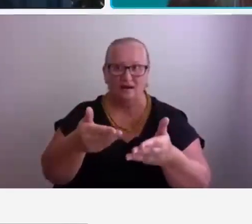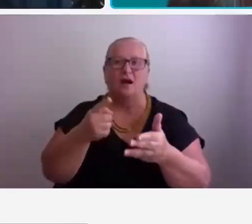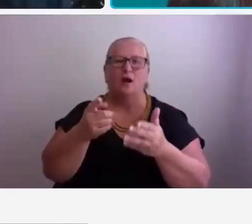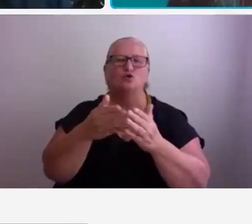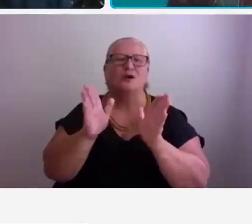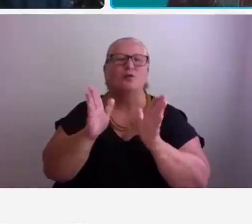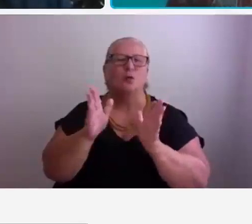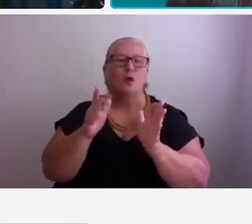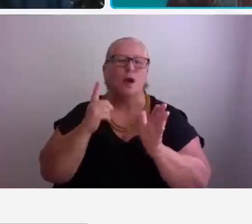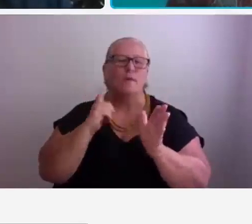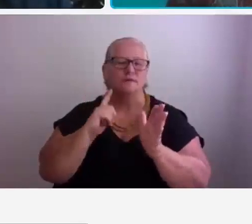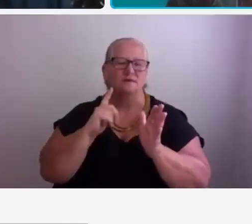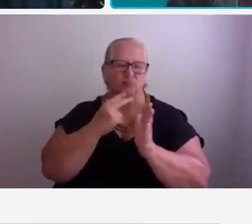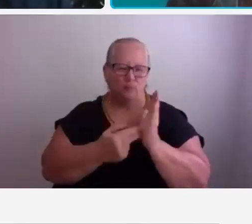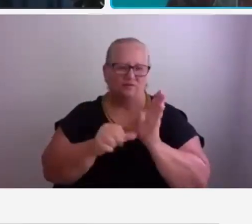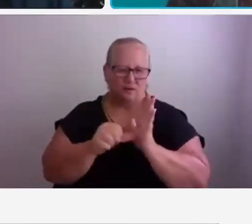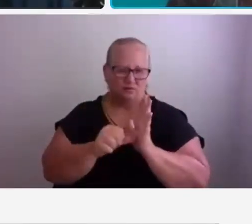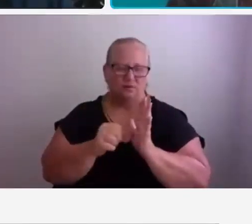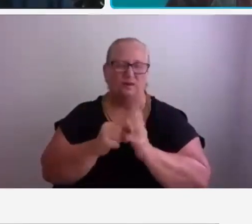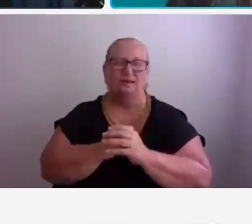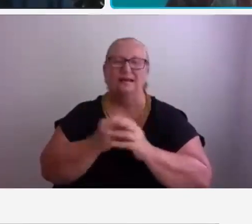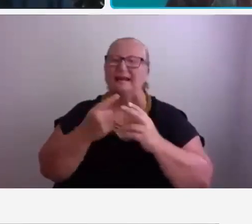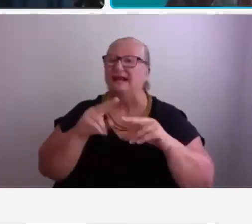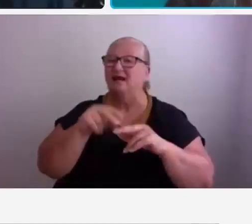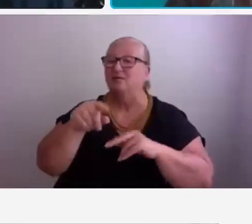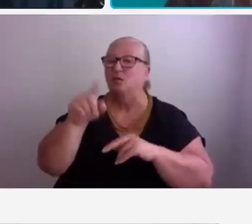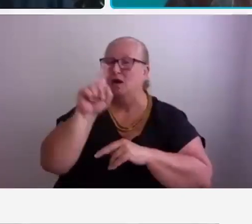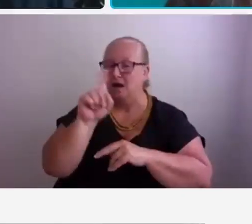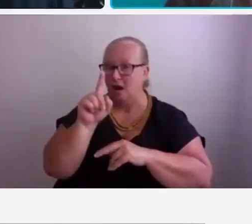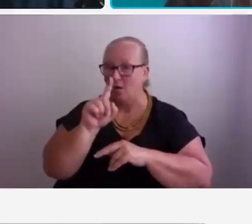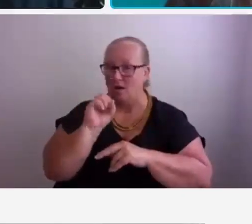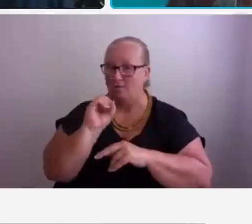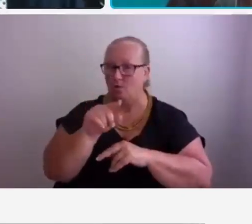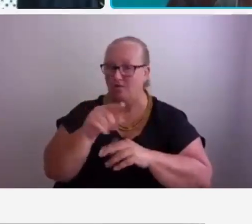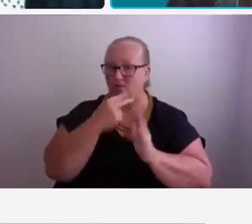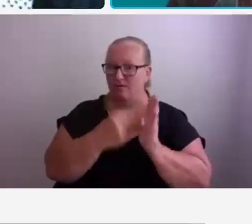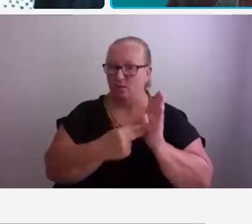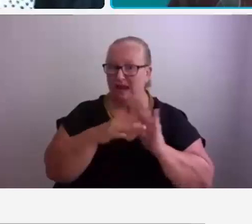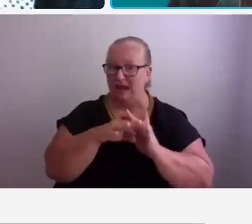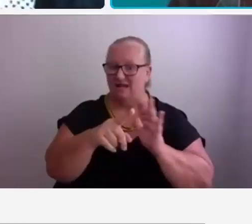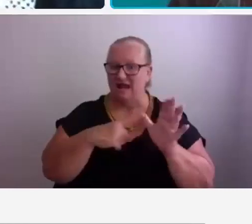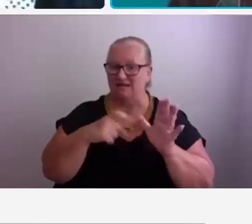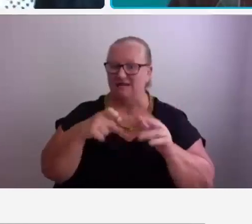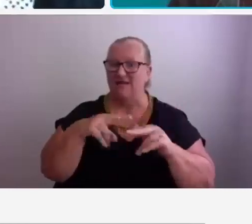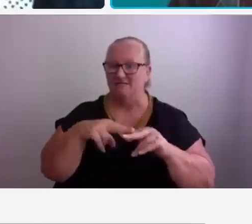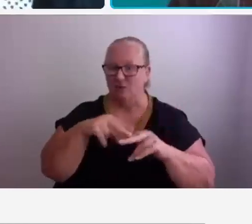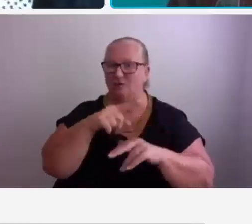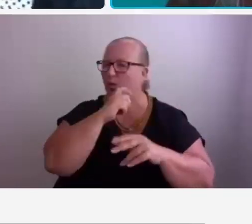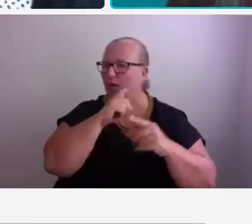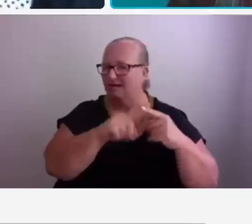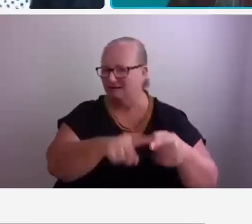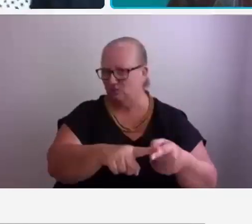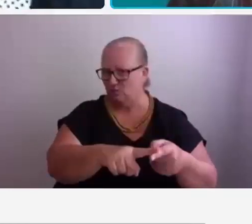general purpose financial reports. If you currently submit a general purpose financial report in the ACFR, that will